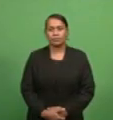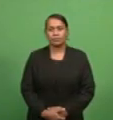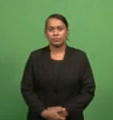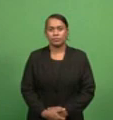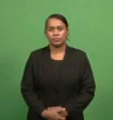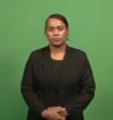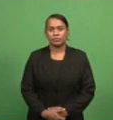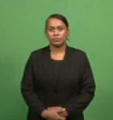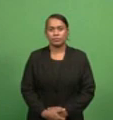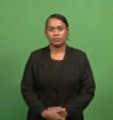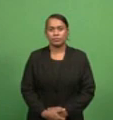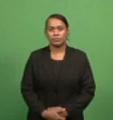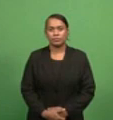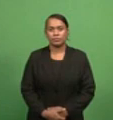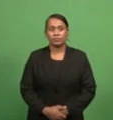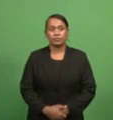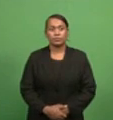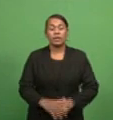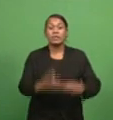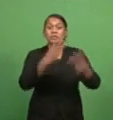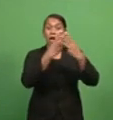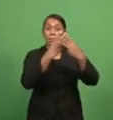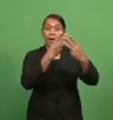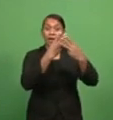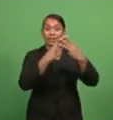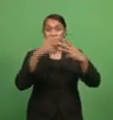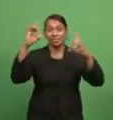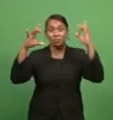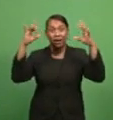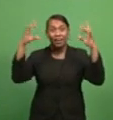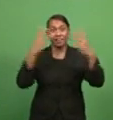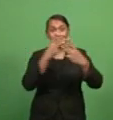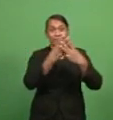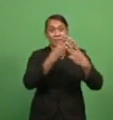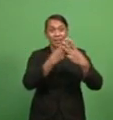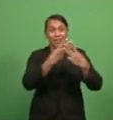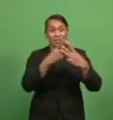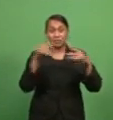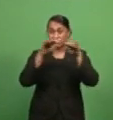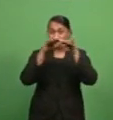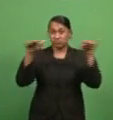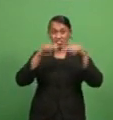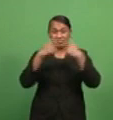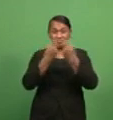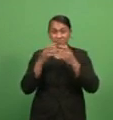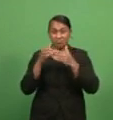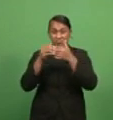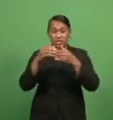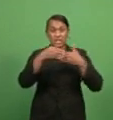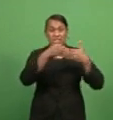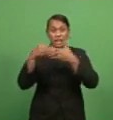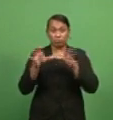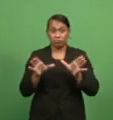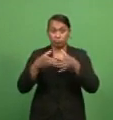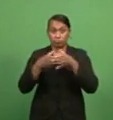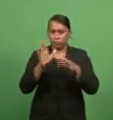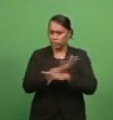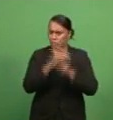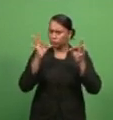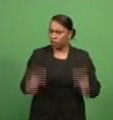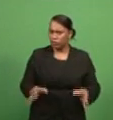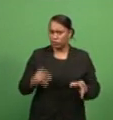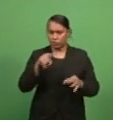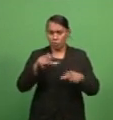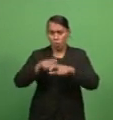The hierarchy of the Social Democratic Liberal Party says it will soon make a decision on whether to appeal a High Court ruling that